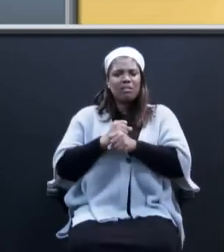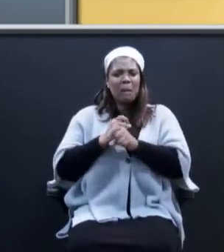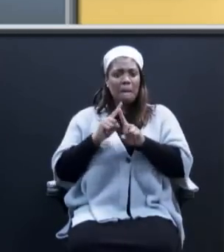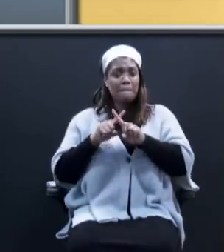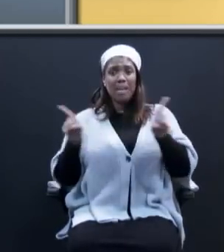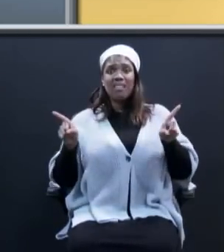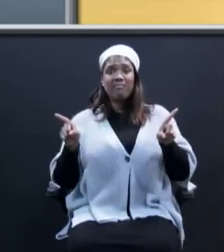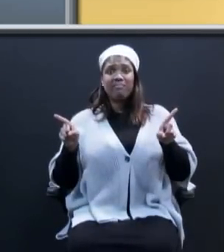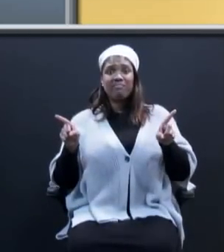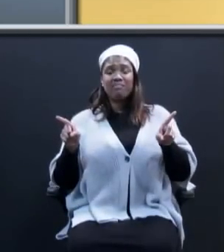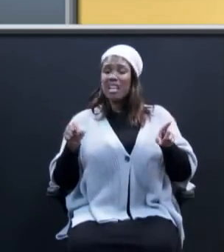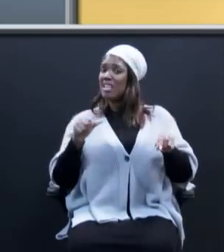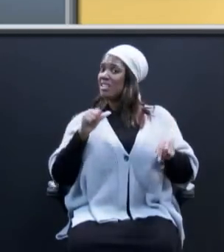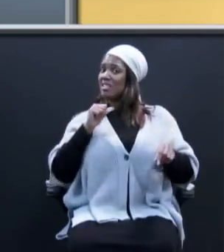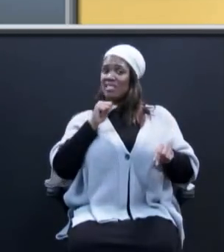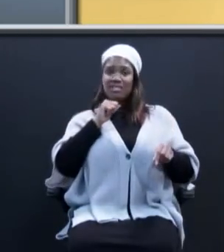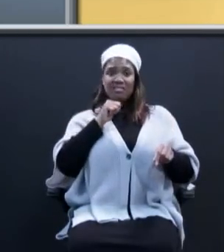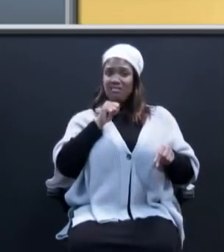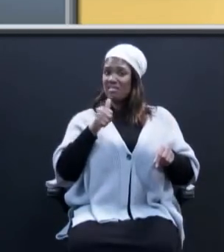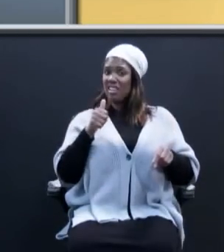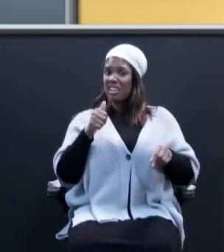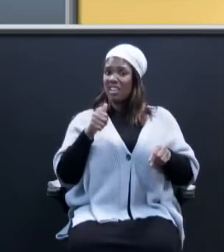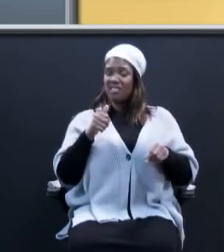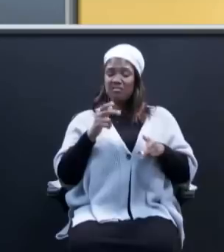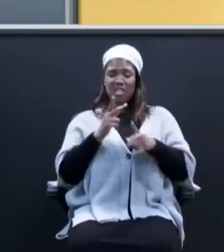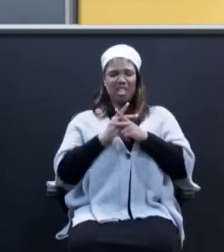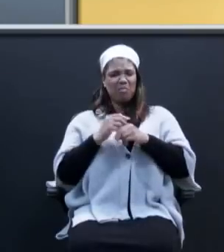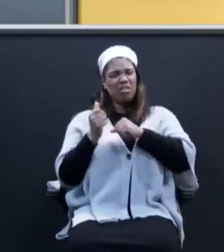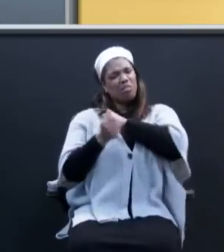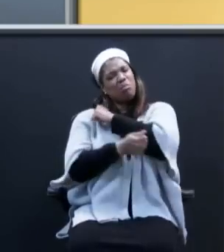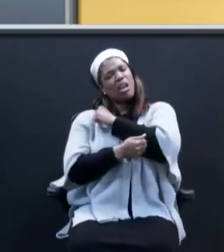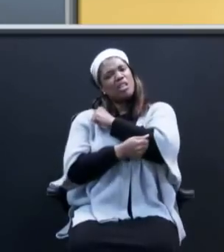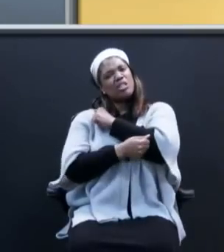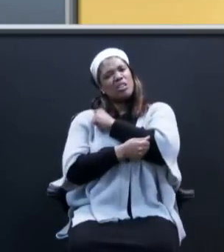the Lord brought it to my attention.